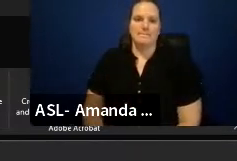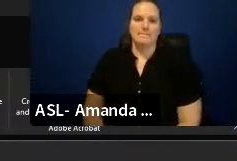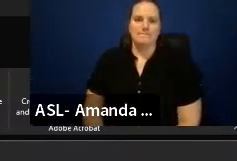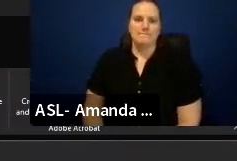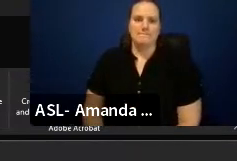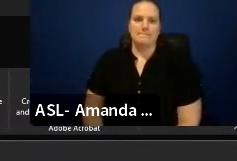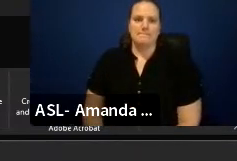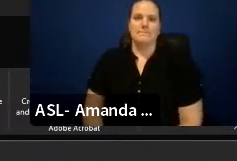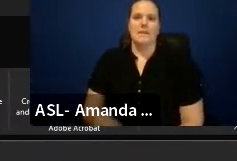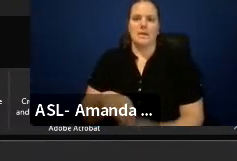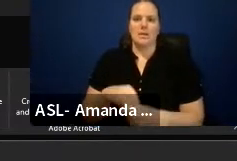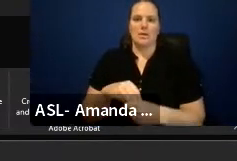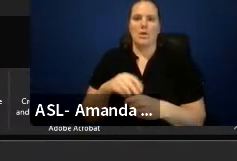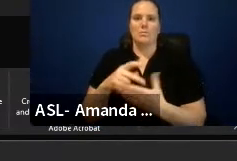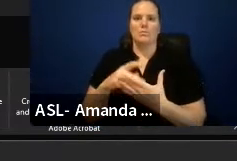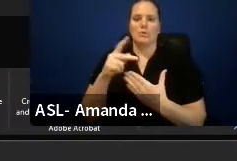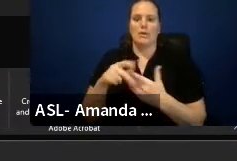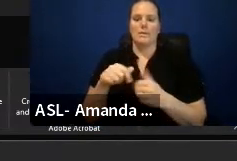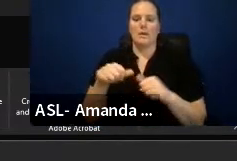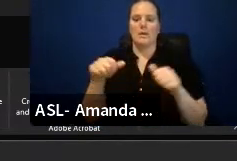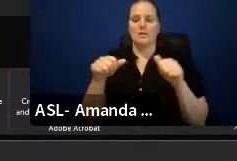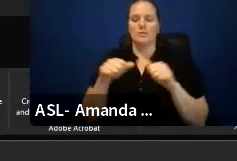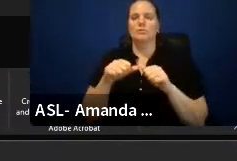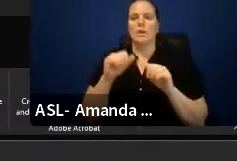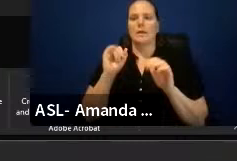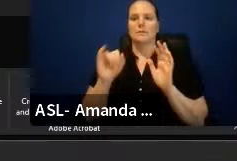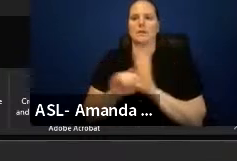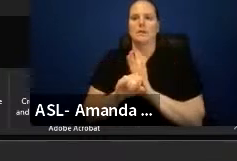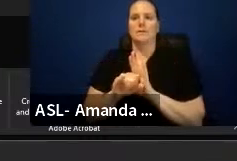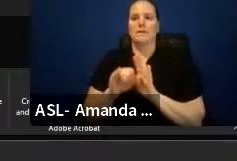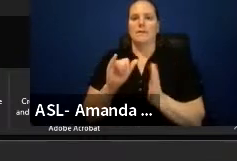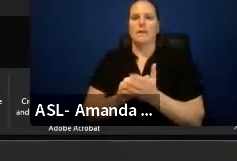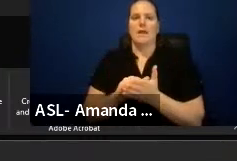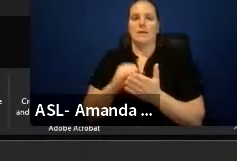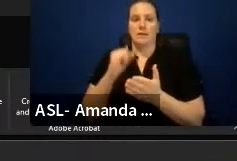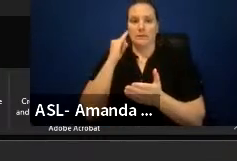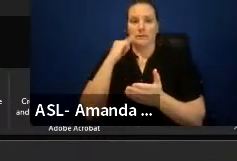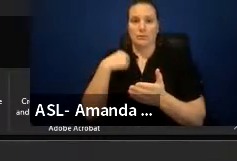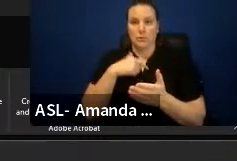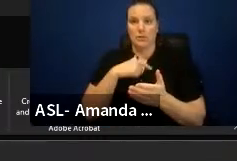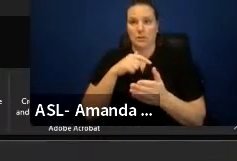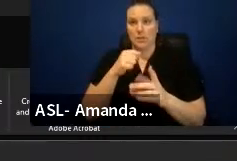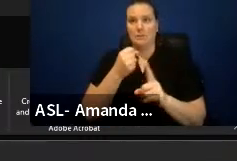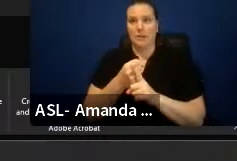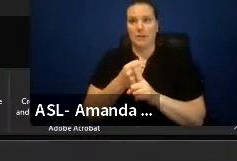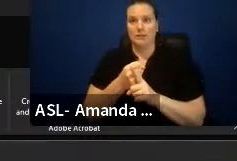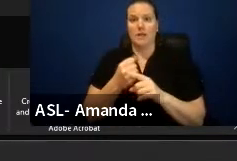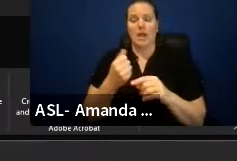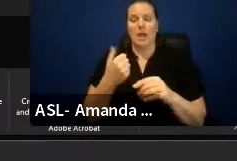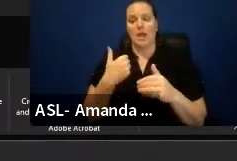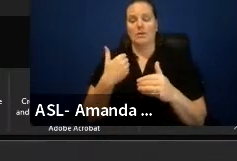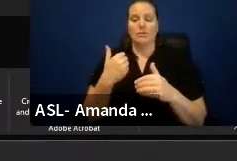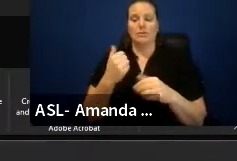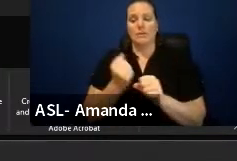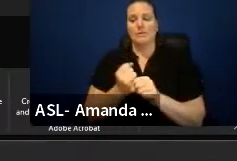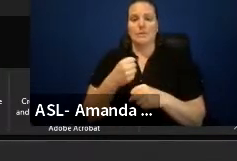program area and identify those. And if we are impacting, we'll create a plan of how we deal